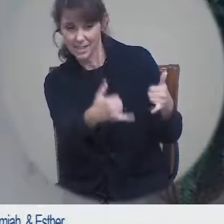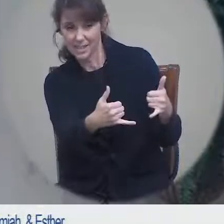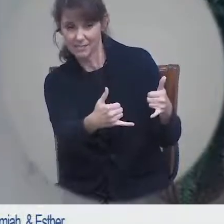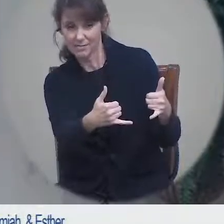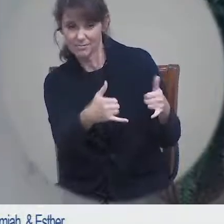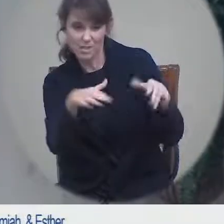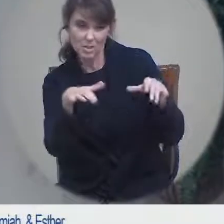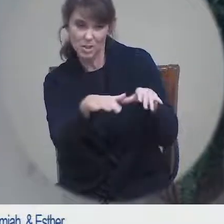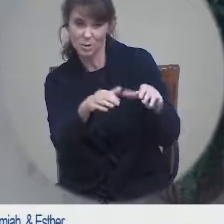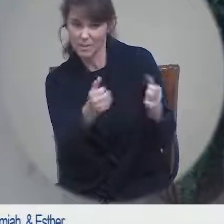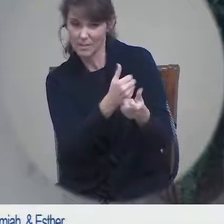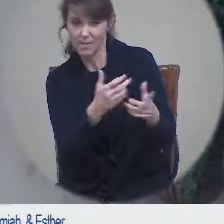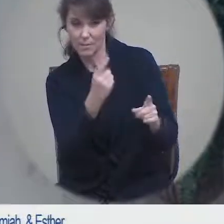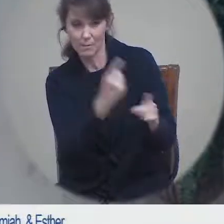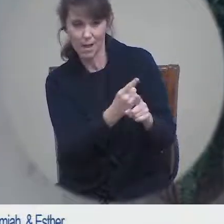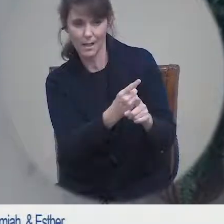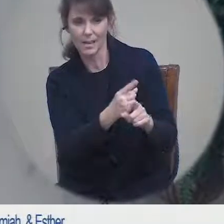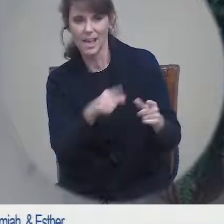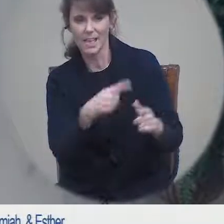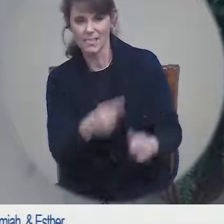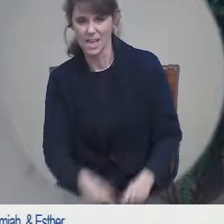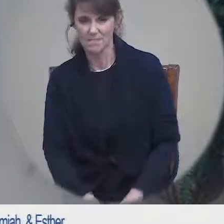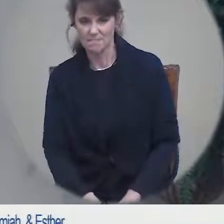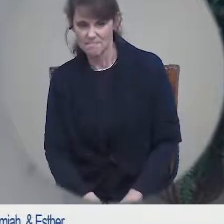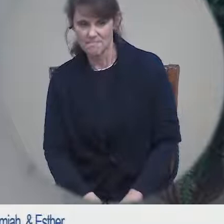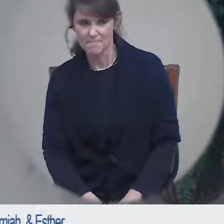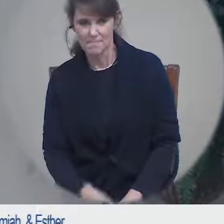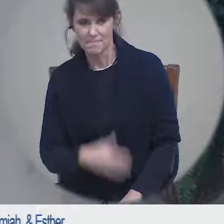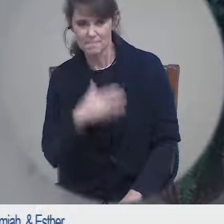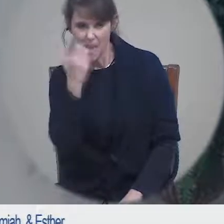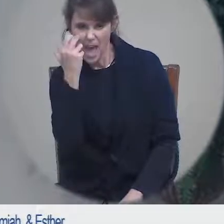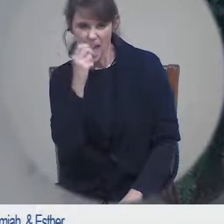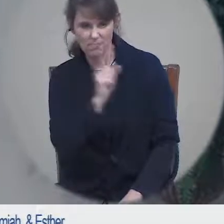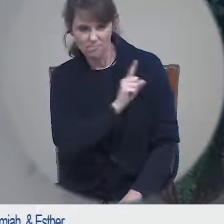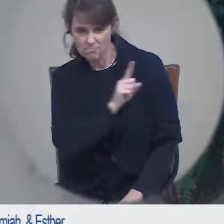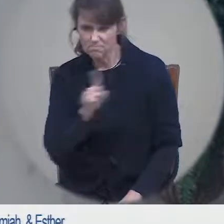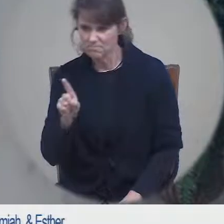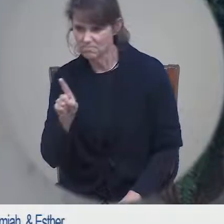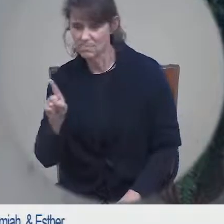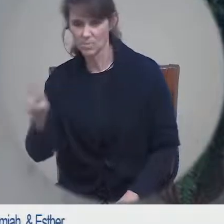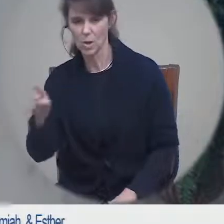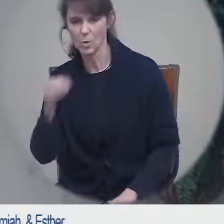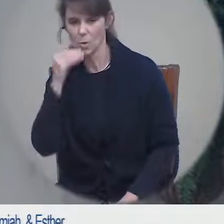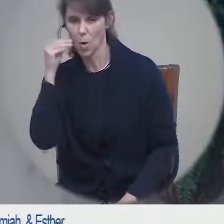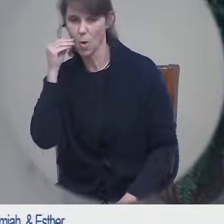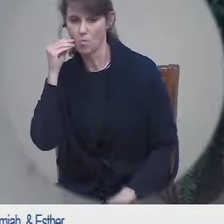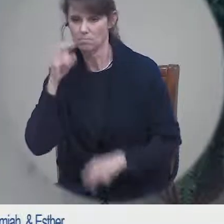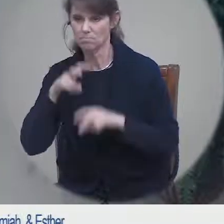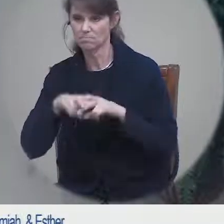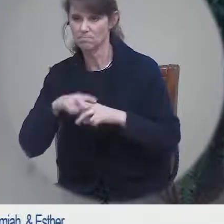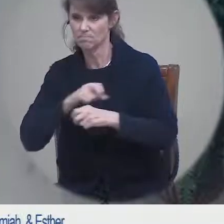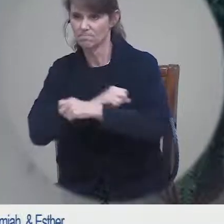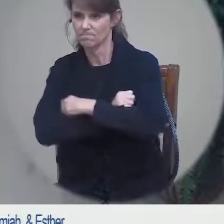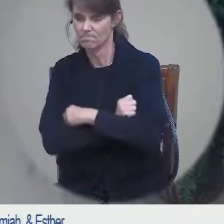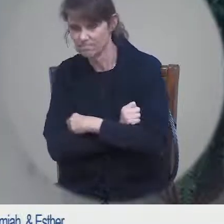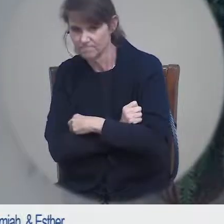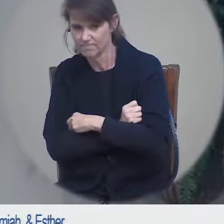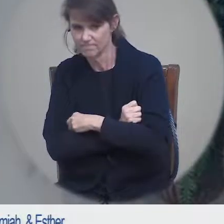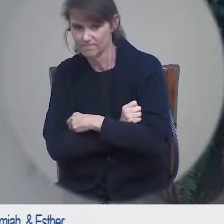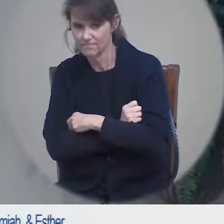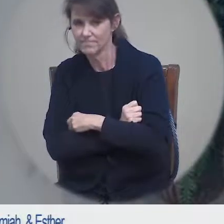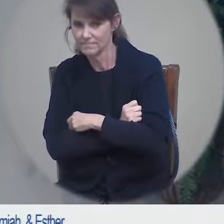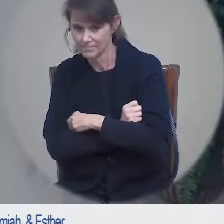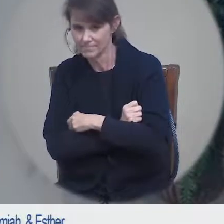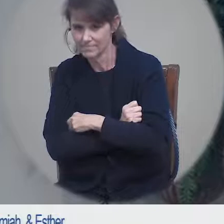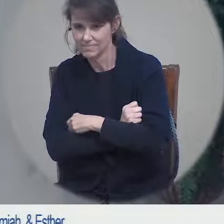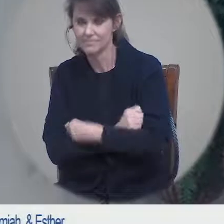quickly here at the end, look at verse 12 through 14 quickly. It says, Then